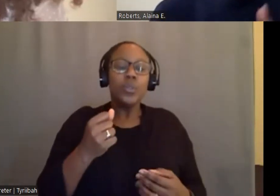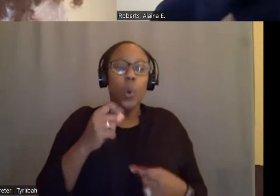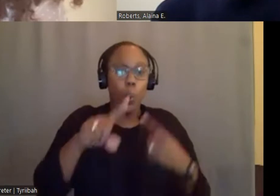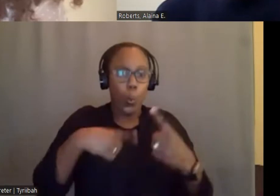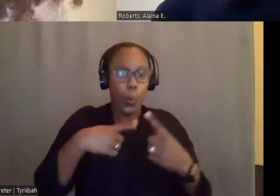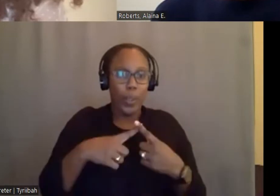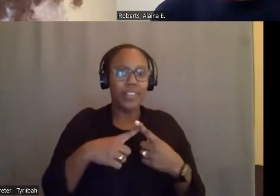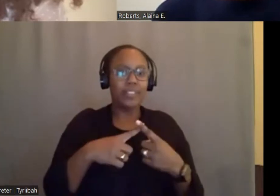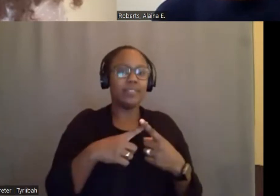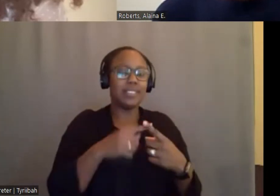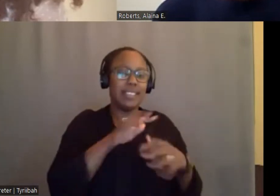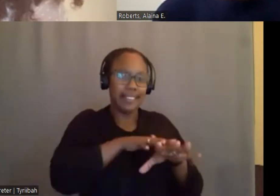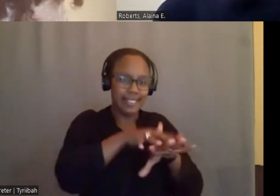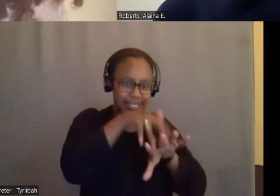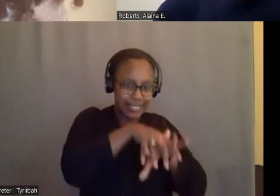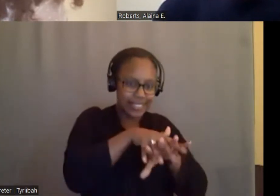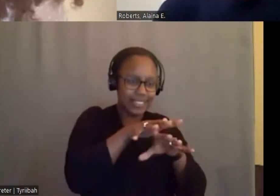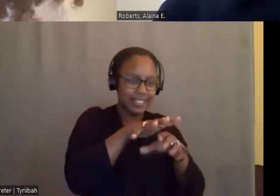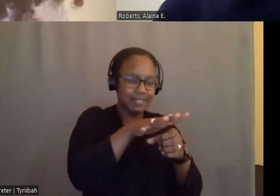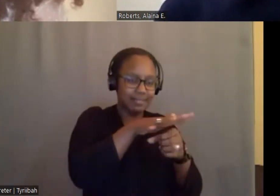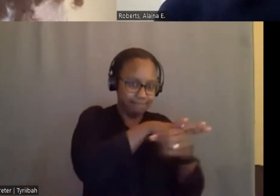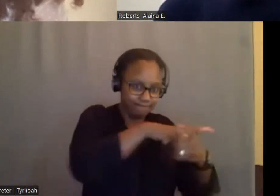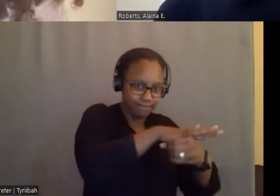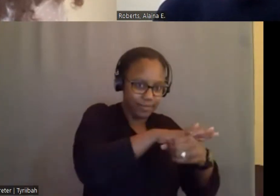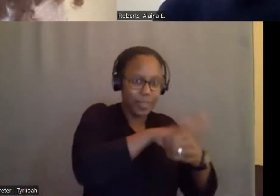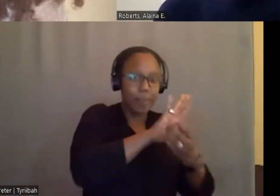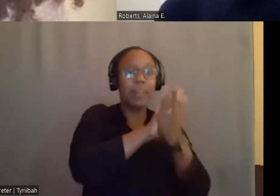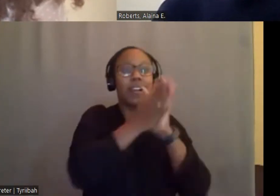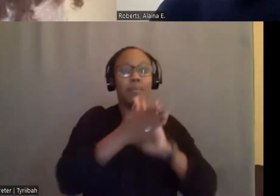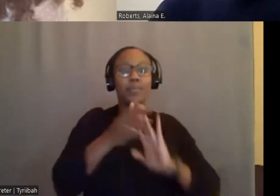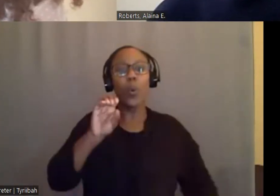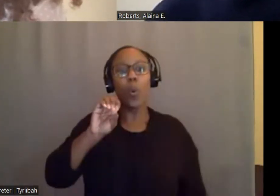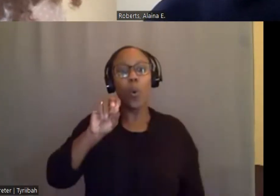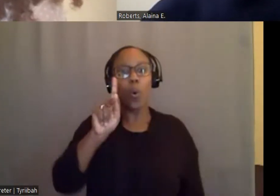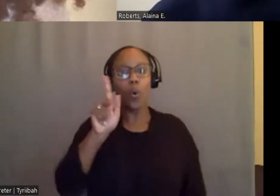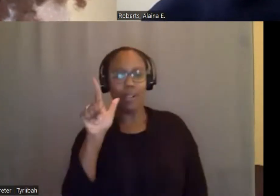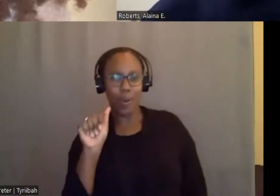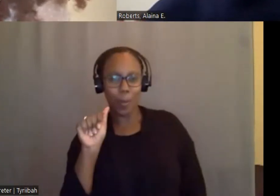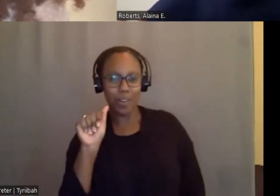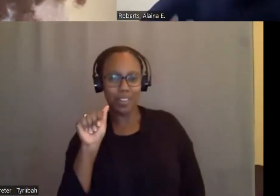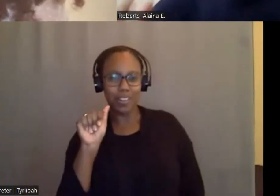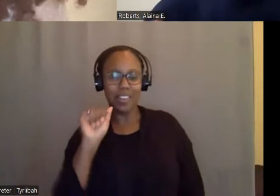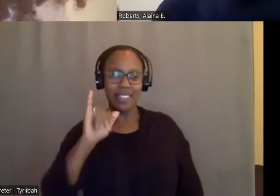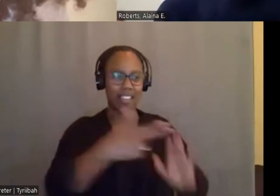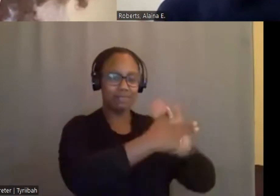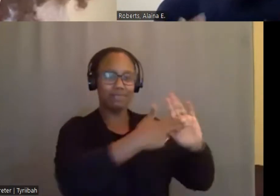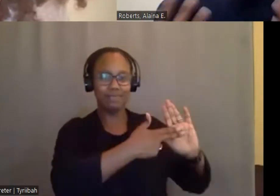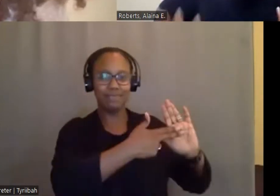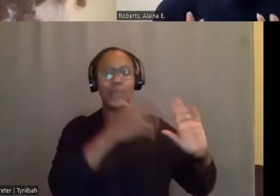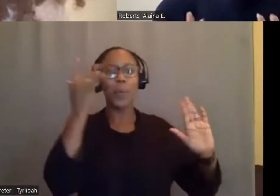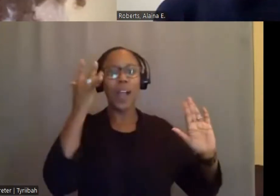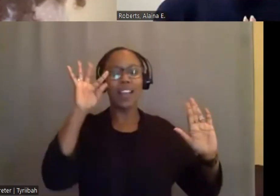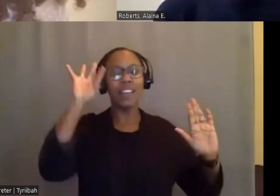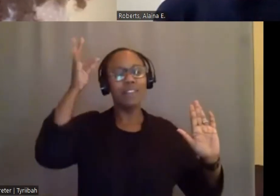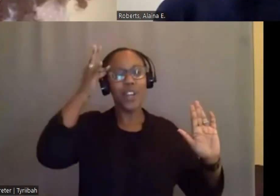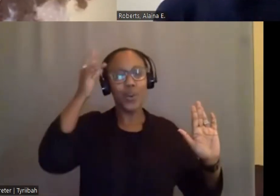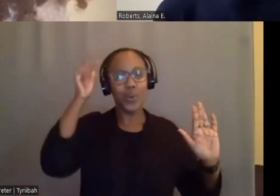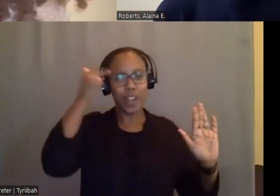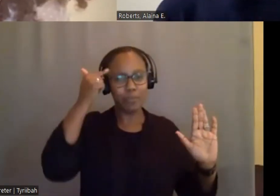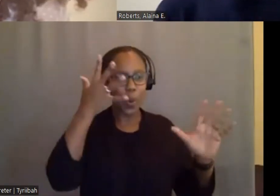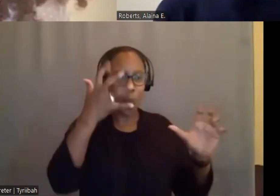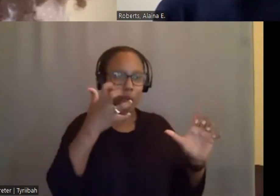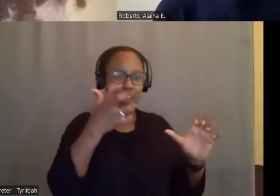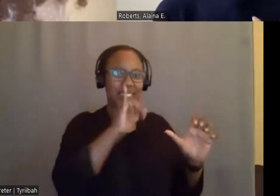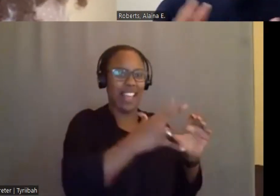Territory eventually becomes Oklahoma, it's because the federal government wants to really subsume this Western space into the United